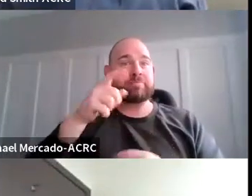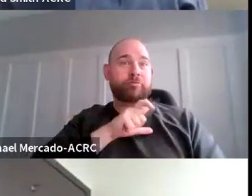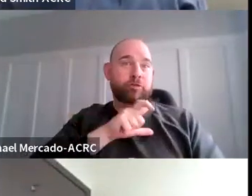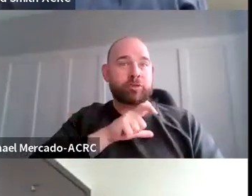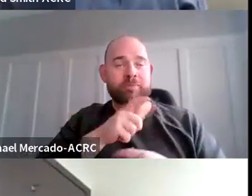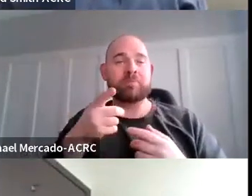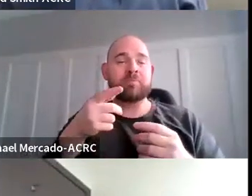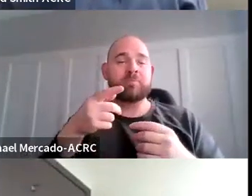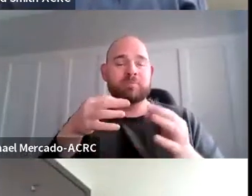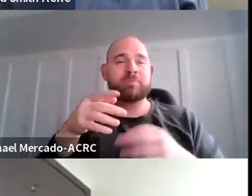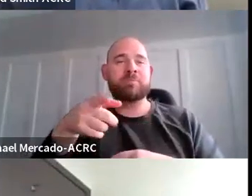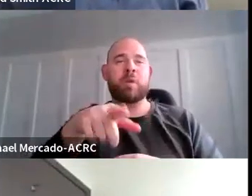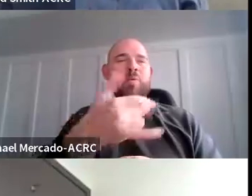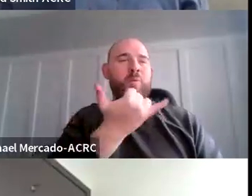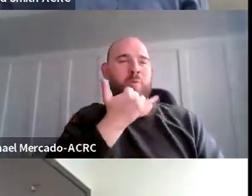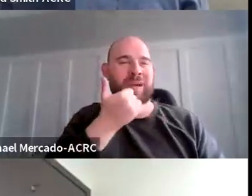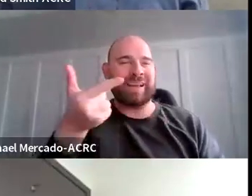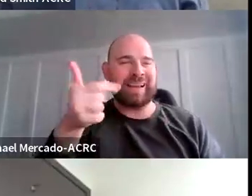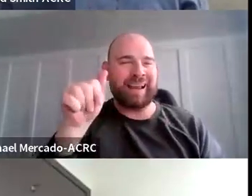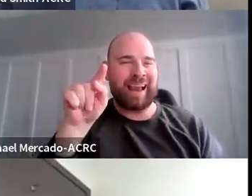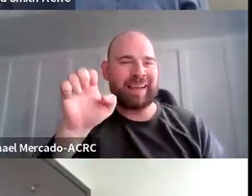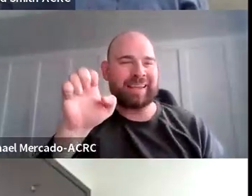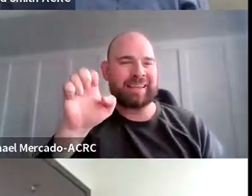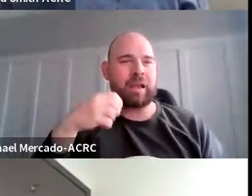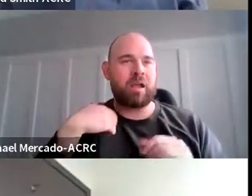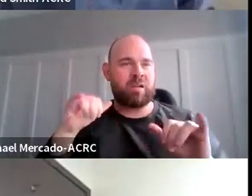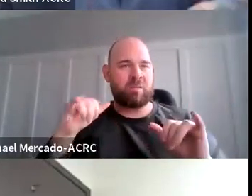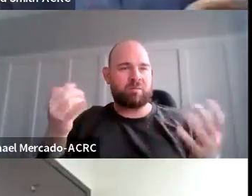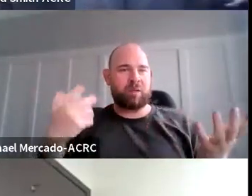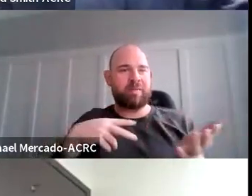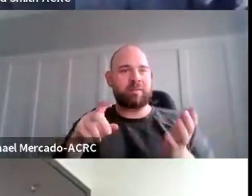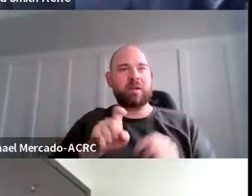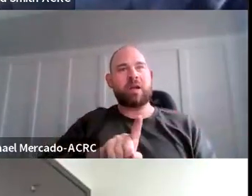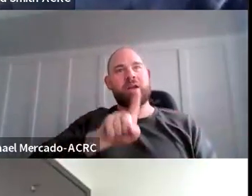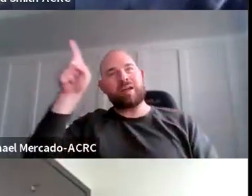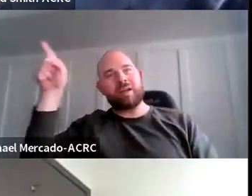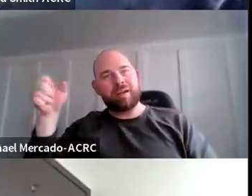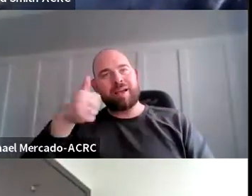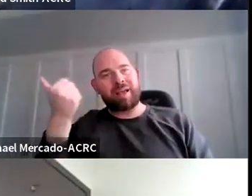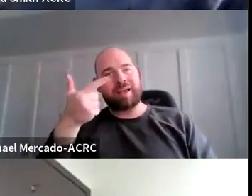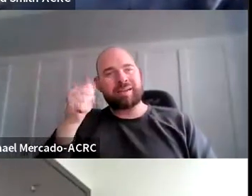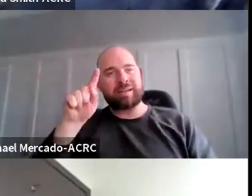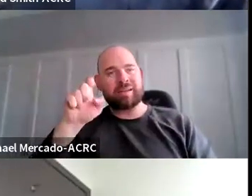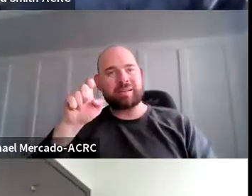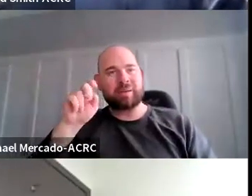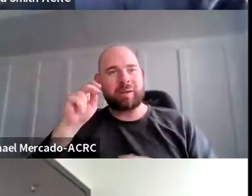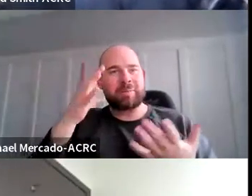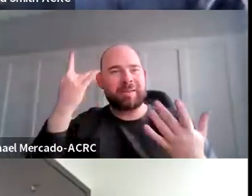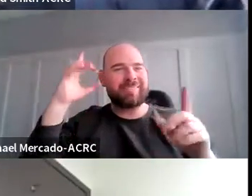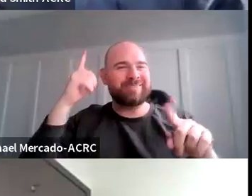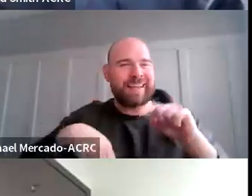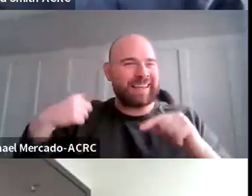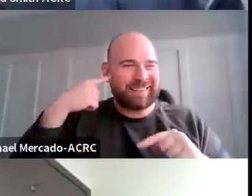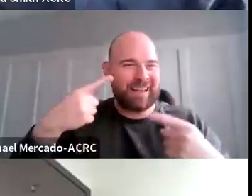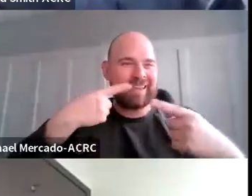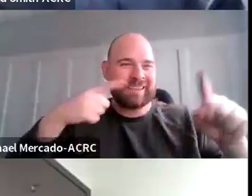line, and once I got to the actual TSA agent, it turns out it was the wrong gate. So I had to go all the way over